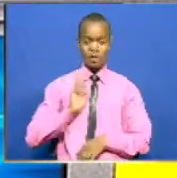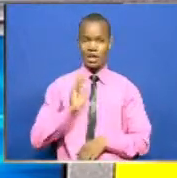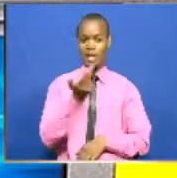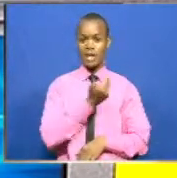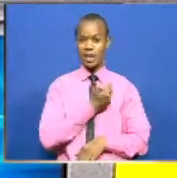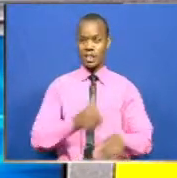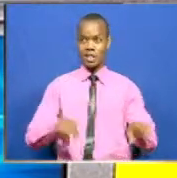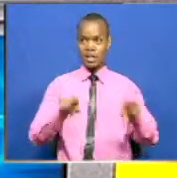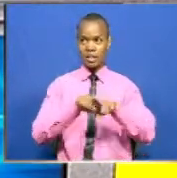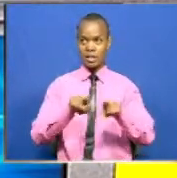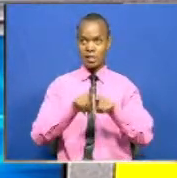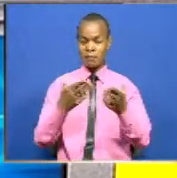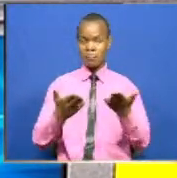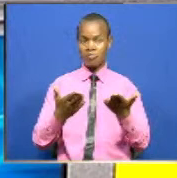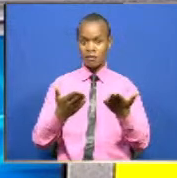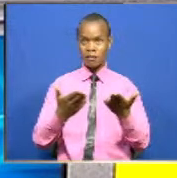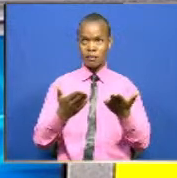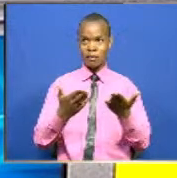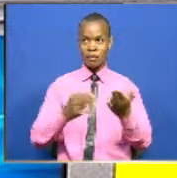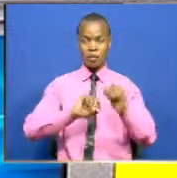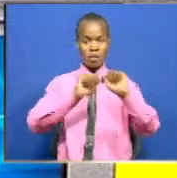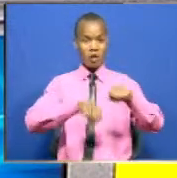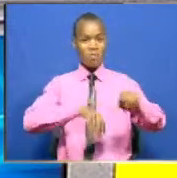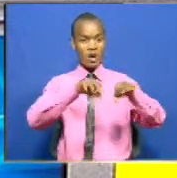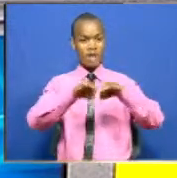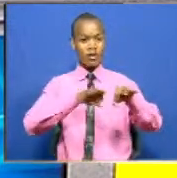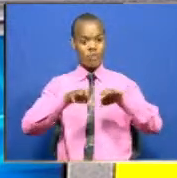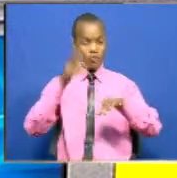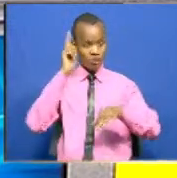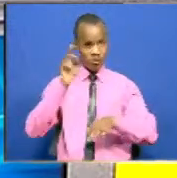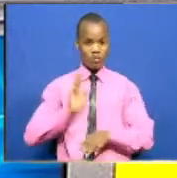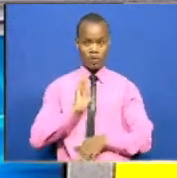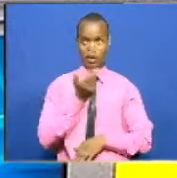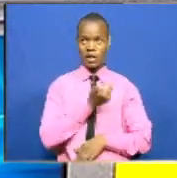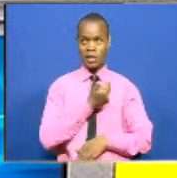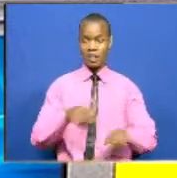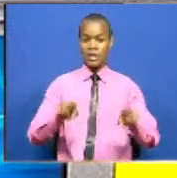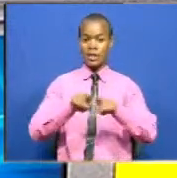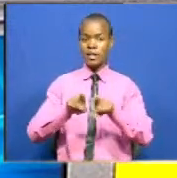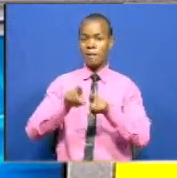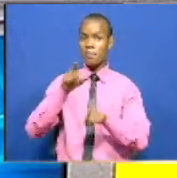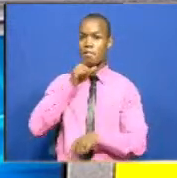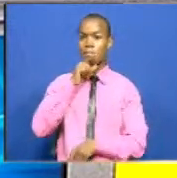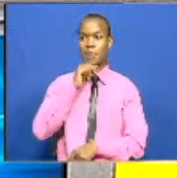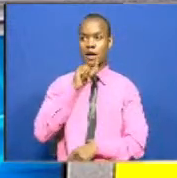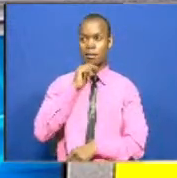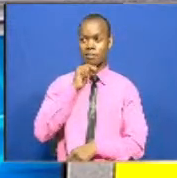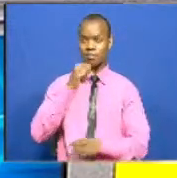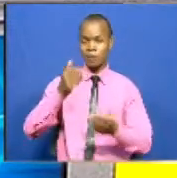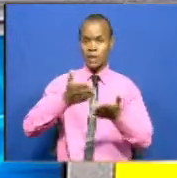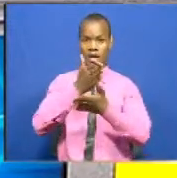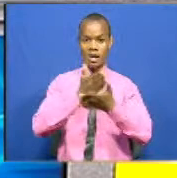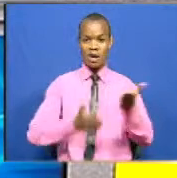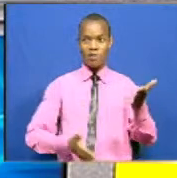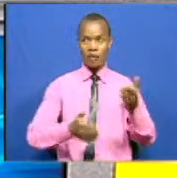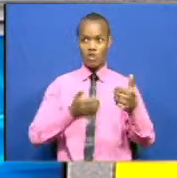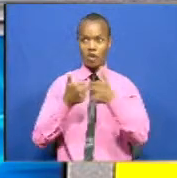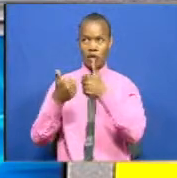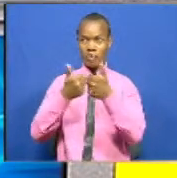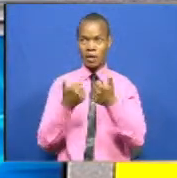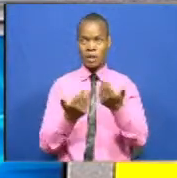making he will be analyzing for us. And the men's half marathon is